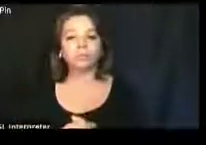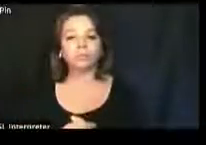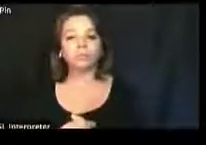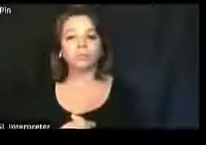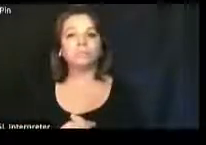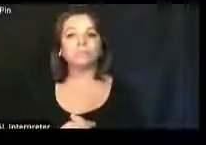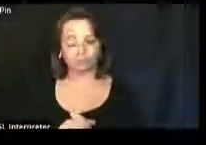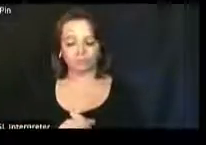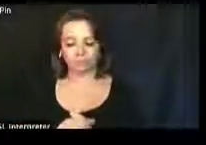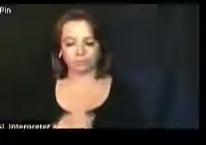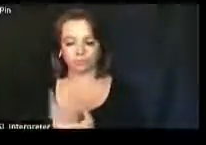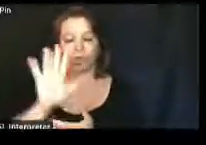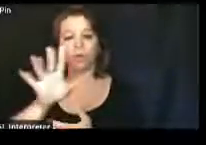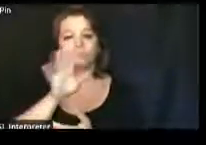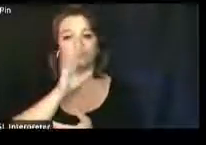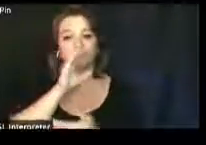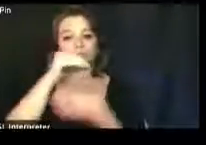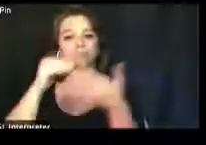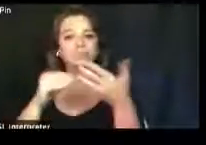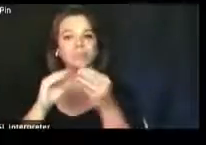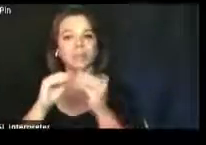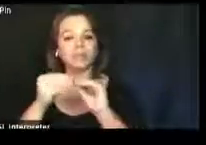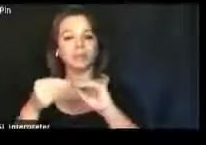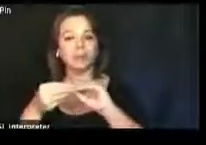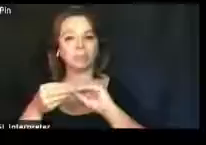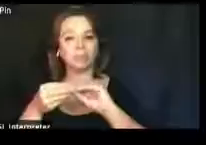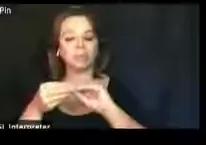Your speaker order number will be